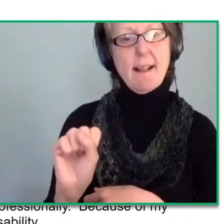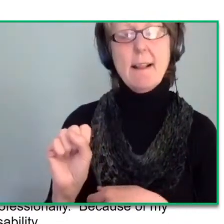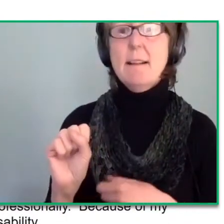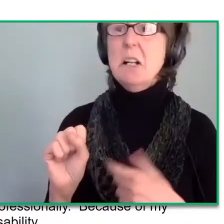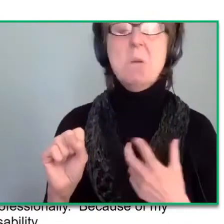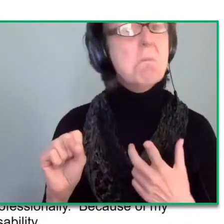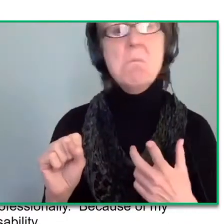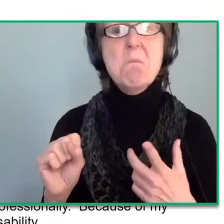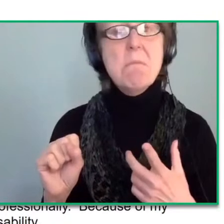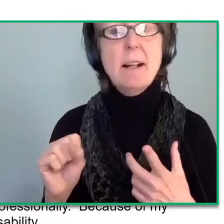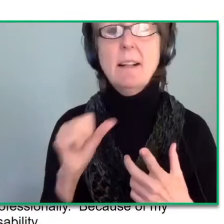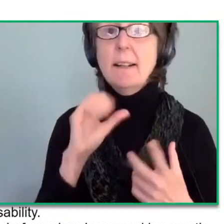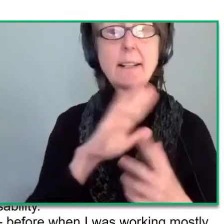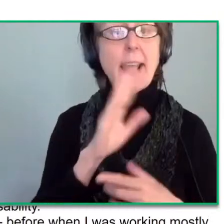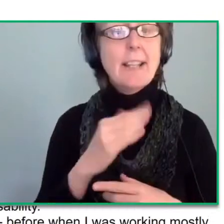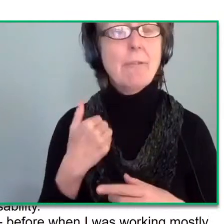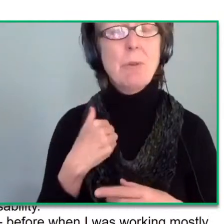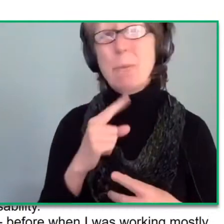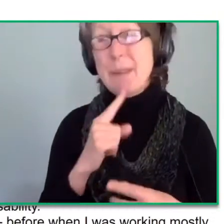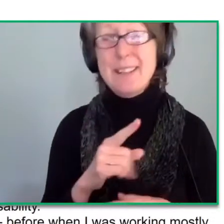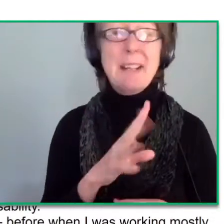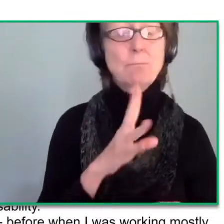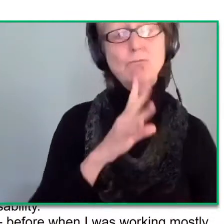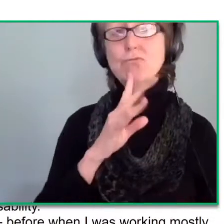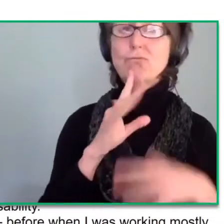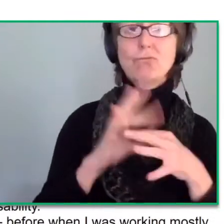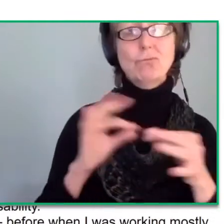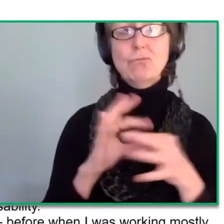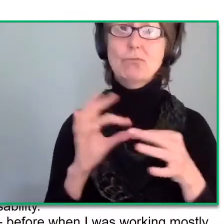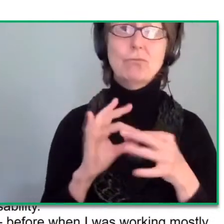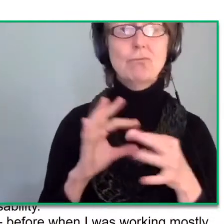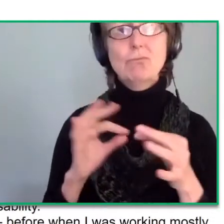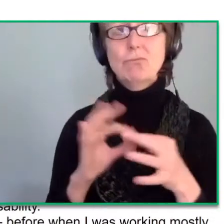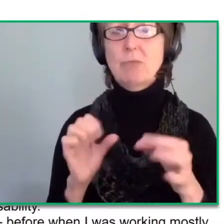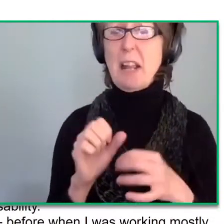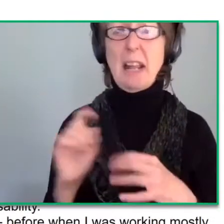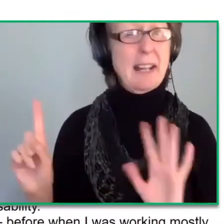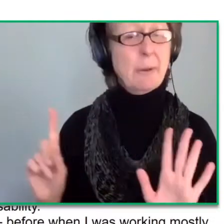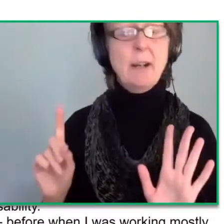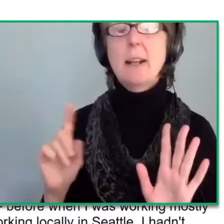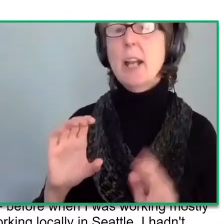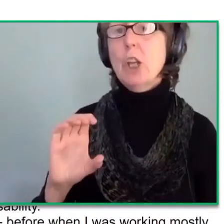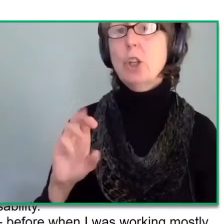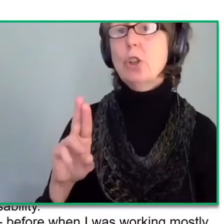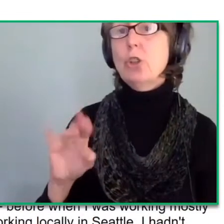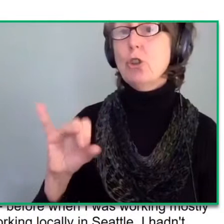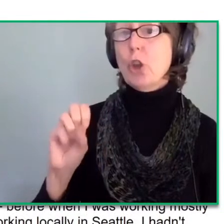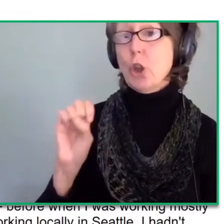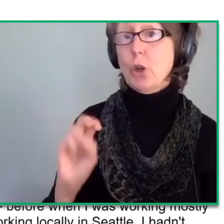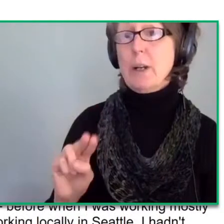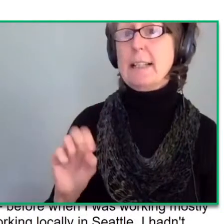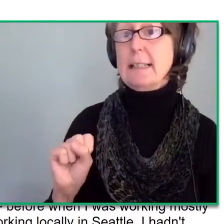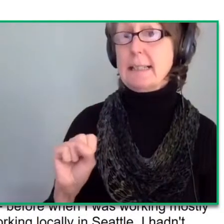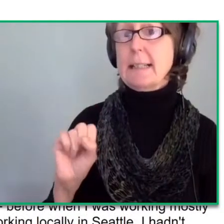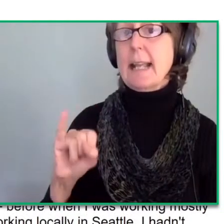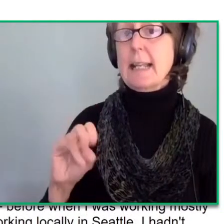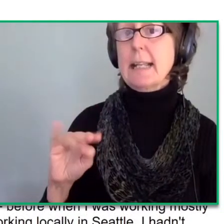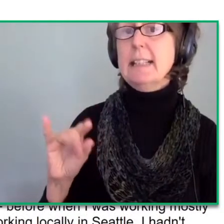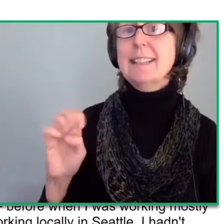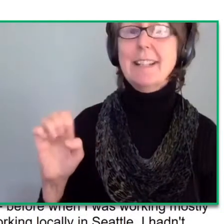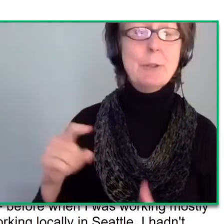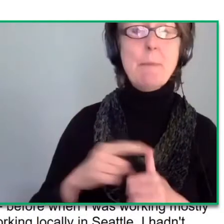really gotten any speaking roles anywhere. Curious Incident was my first role that was a speaking